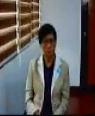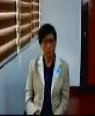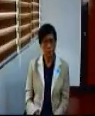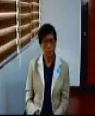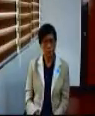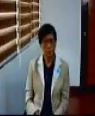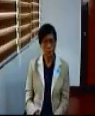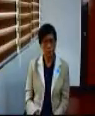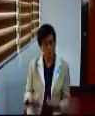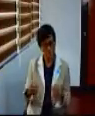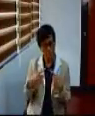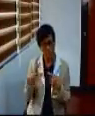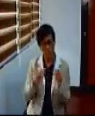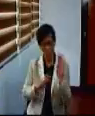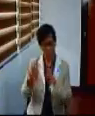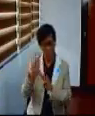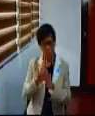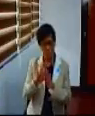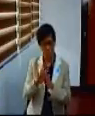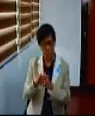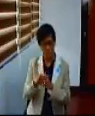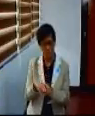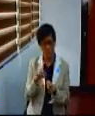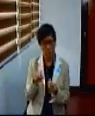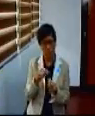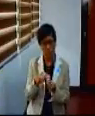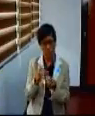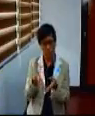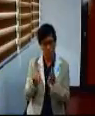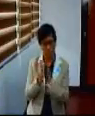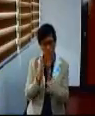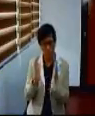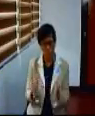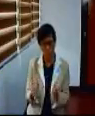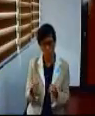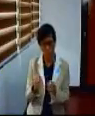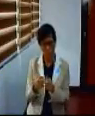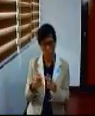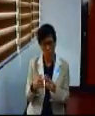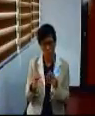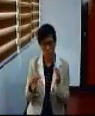if we have no problem in regard to petitioners, even if they are not